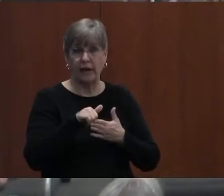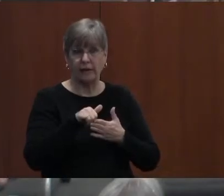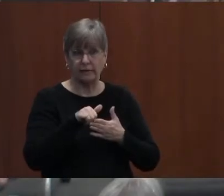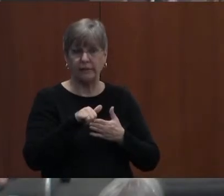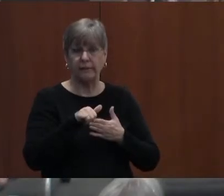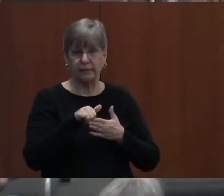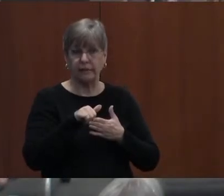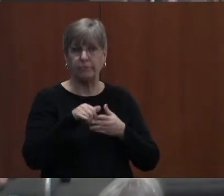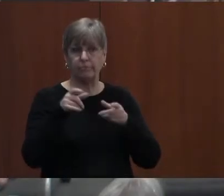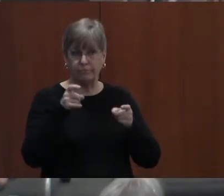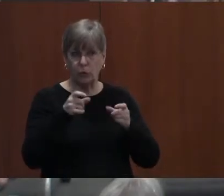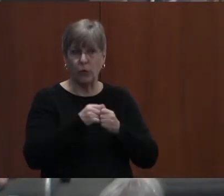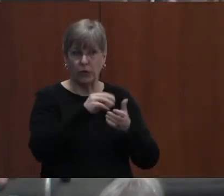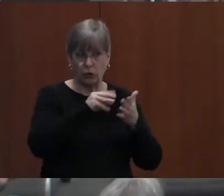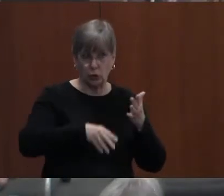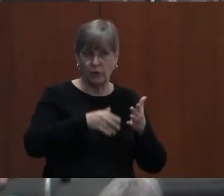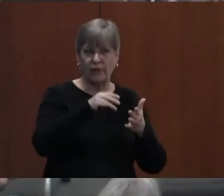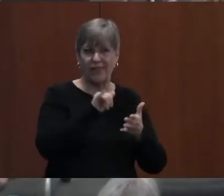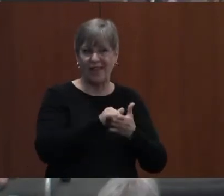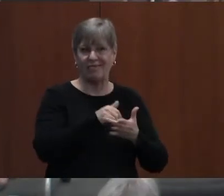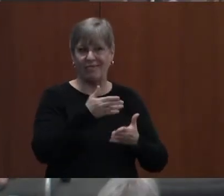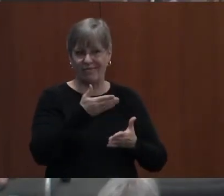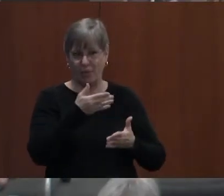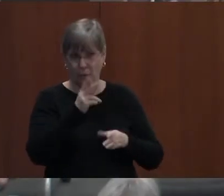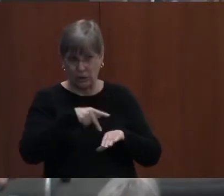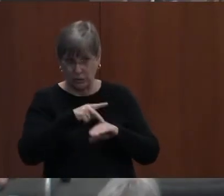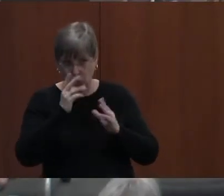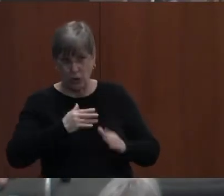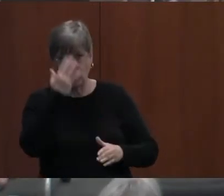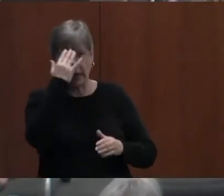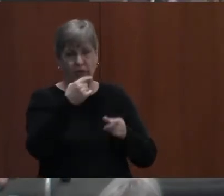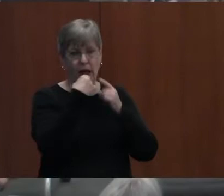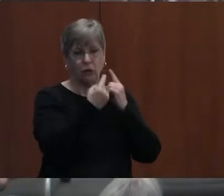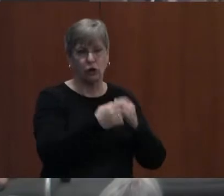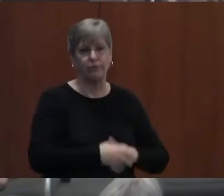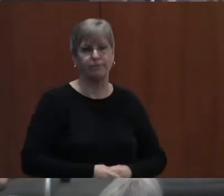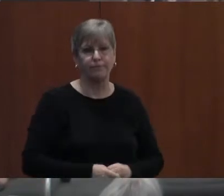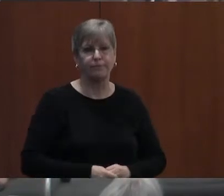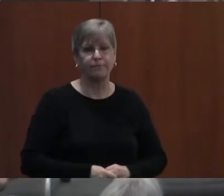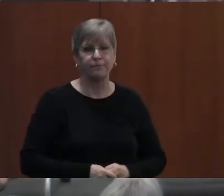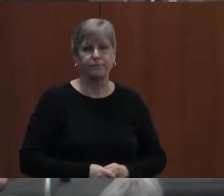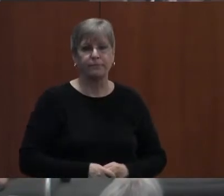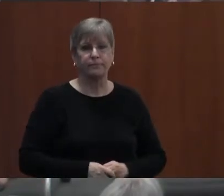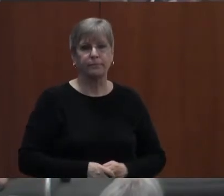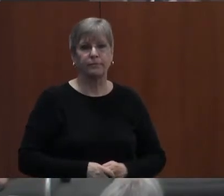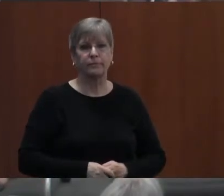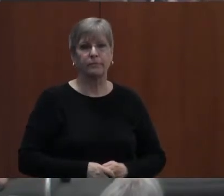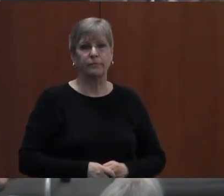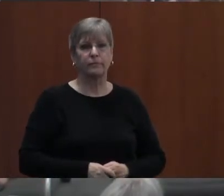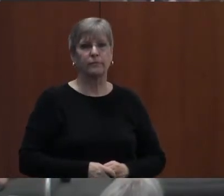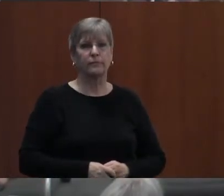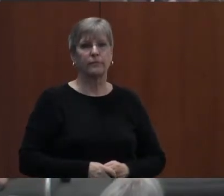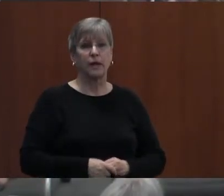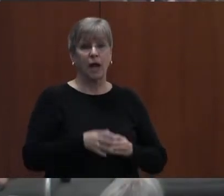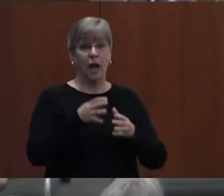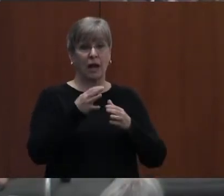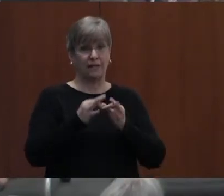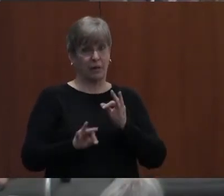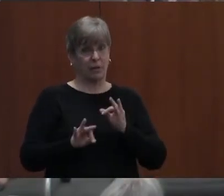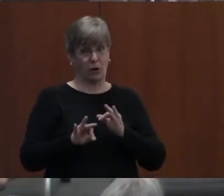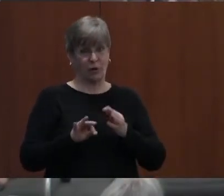dealt with students that they know have allergies. And a simpler